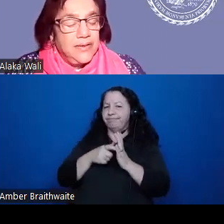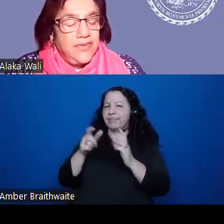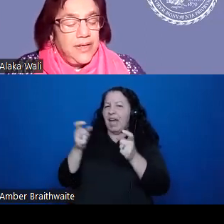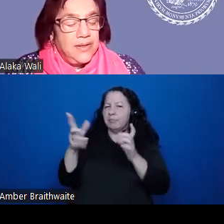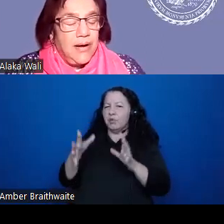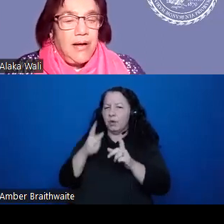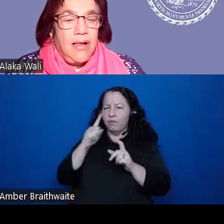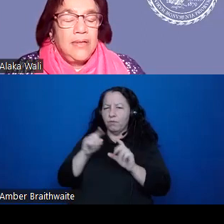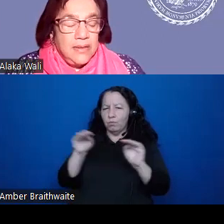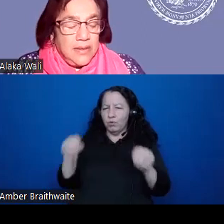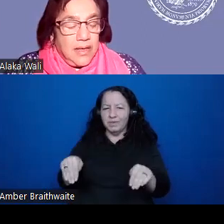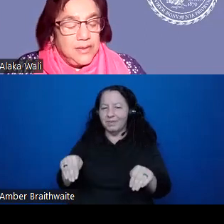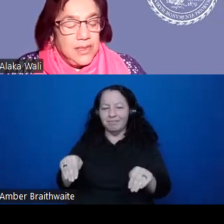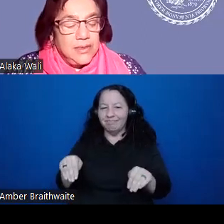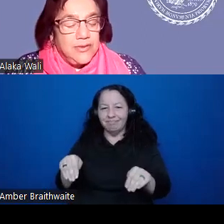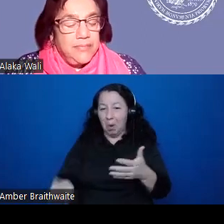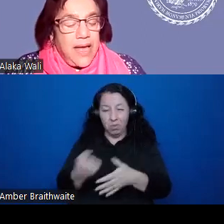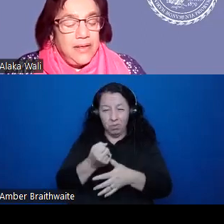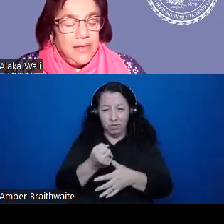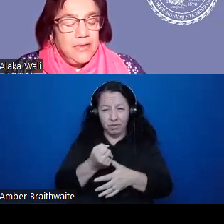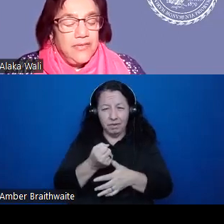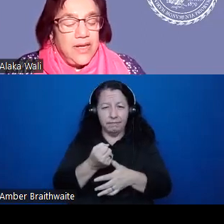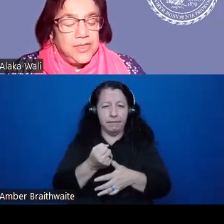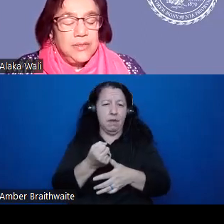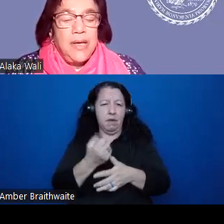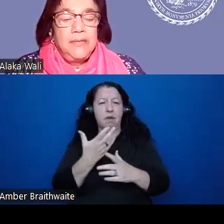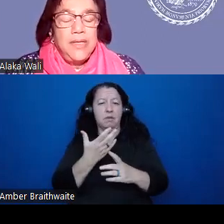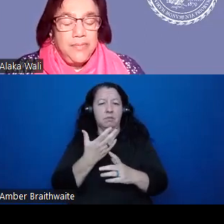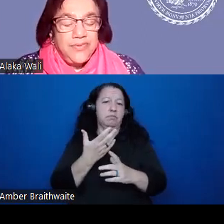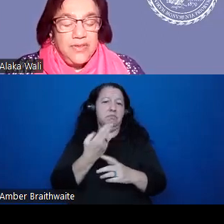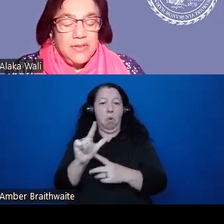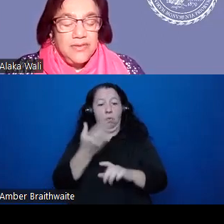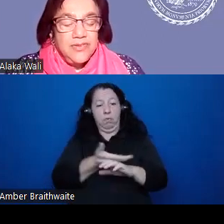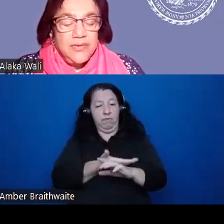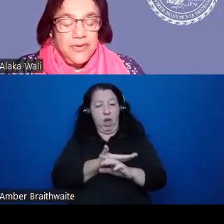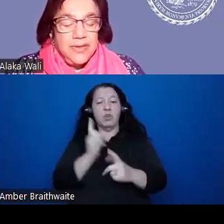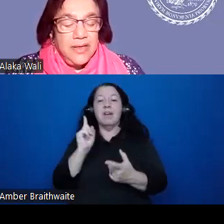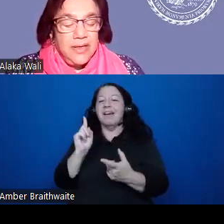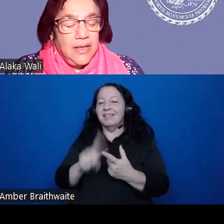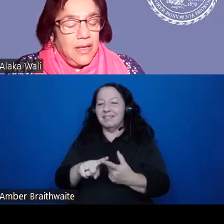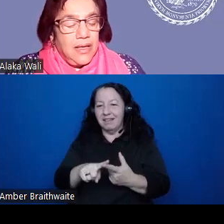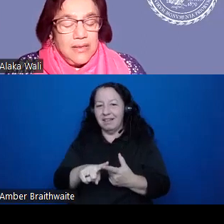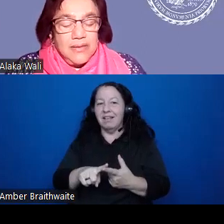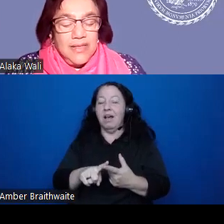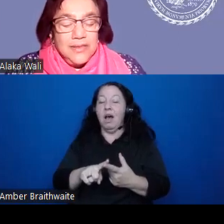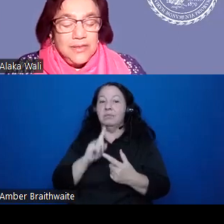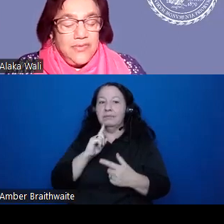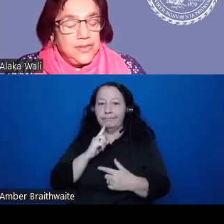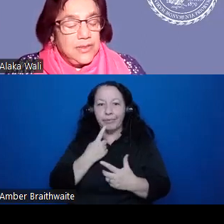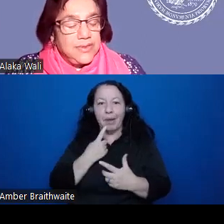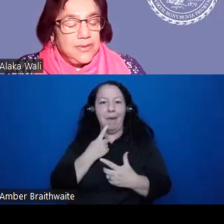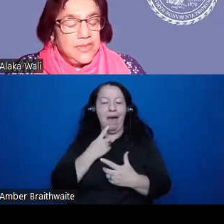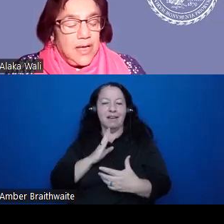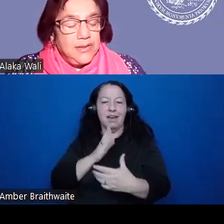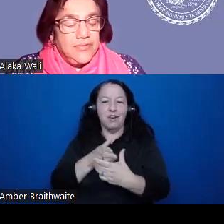prioritize renovating the hall until a dramatic intervention made people see things differently. This